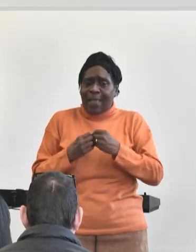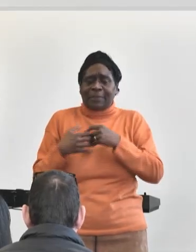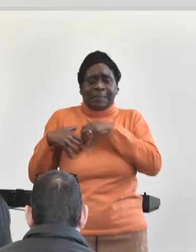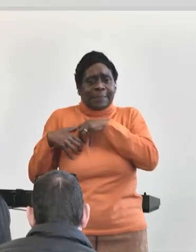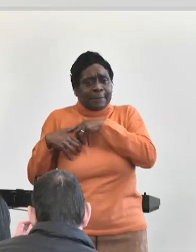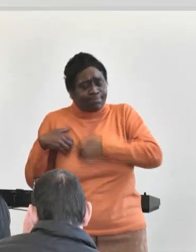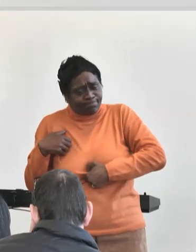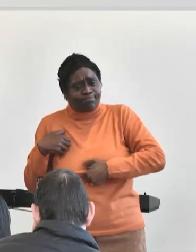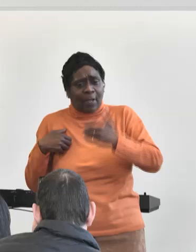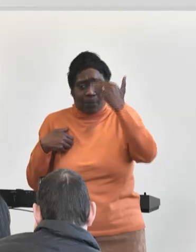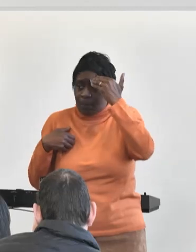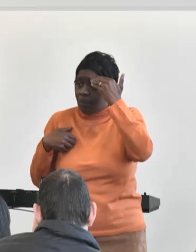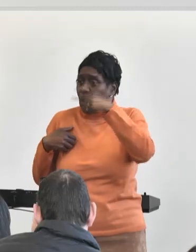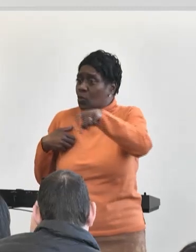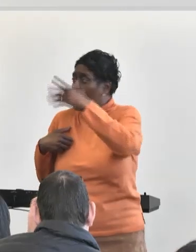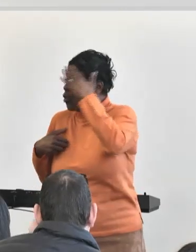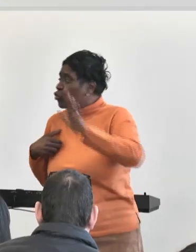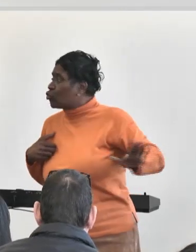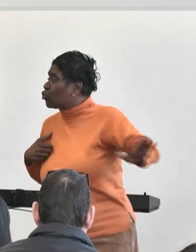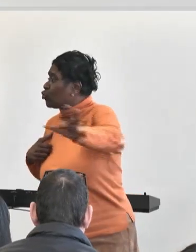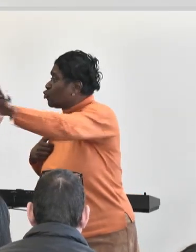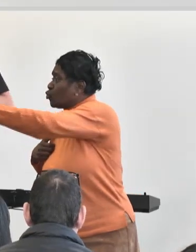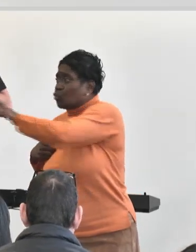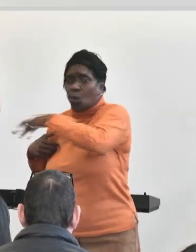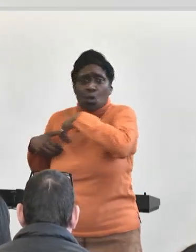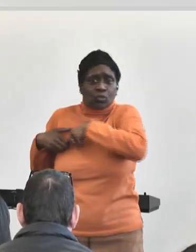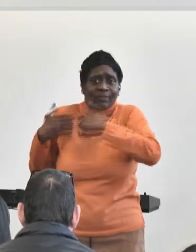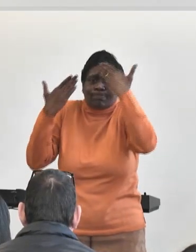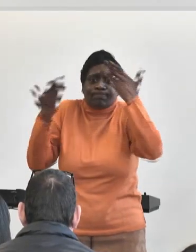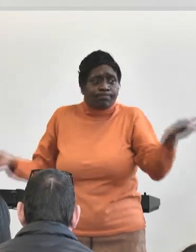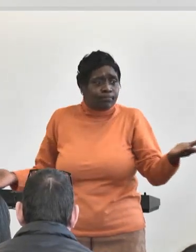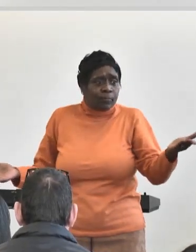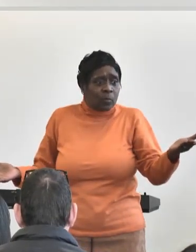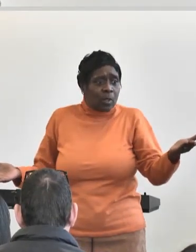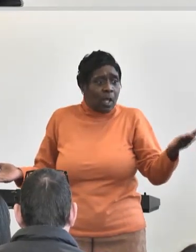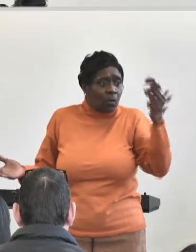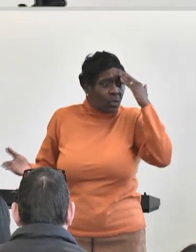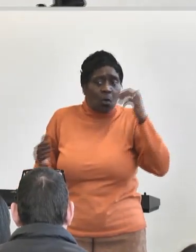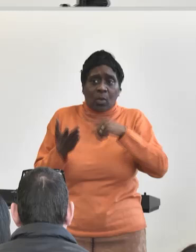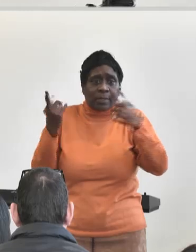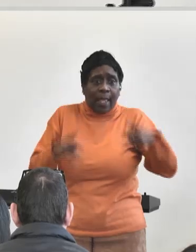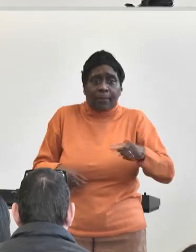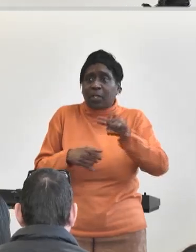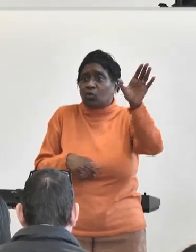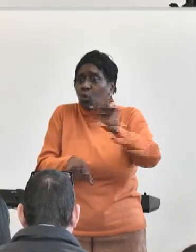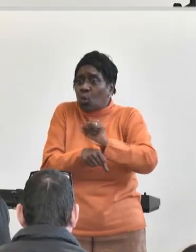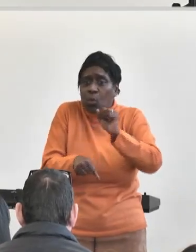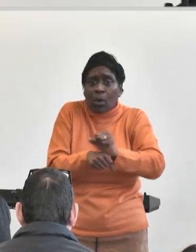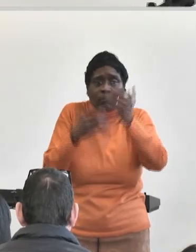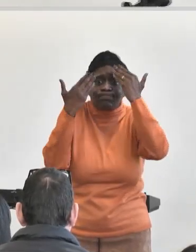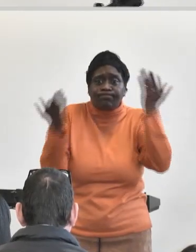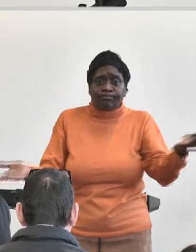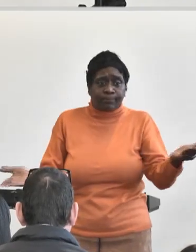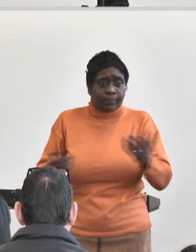está pasando por dolores. I don't know what your grief is. No sé cuál sea su dolor. I don't know what's happening in the workplace. No sé qué pasa en su